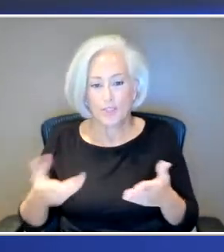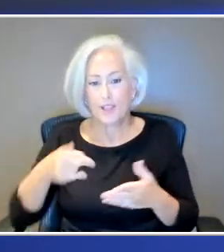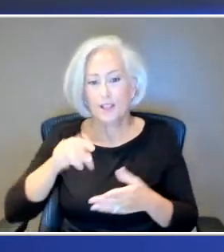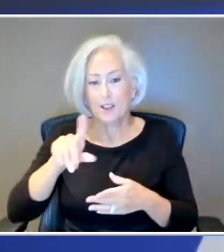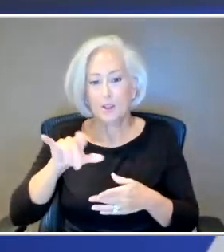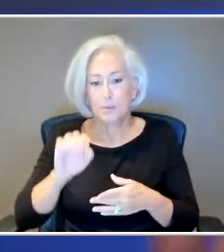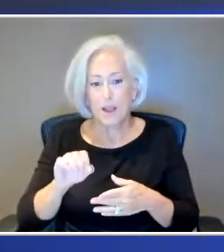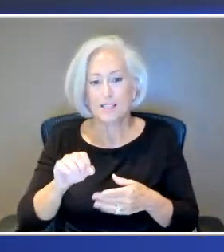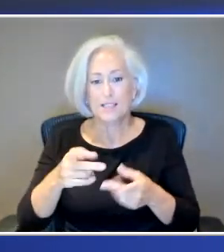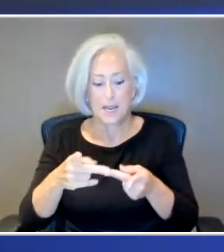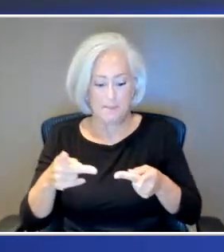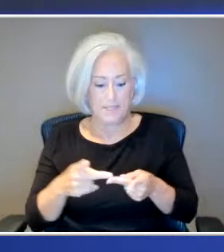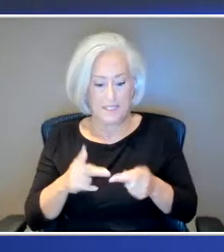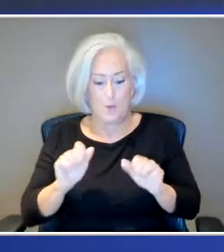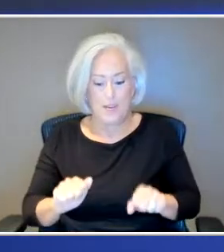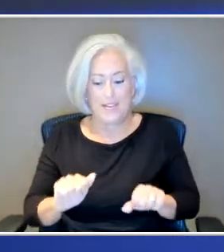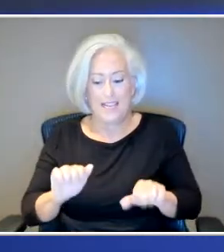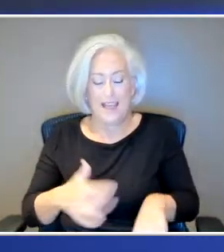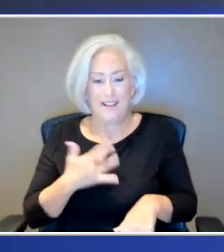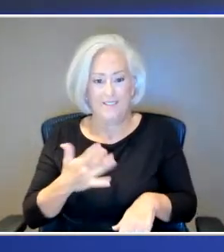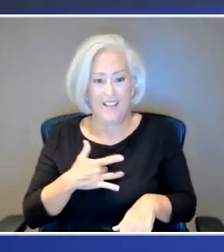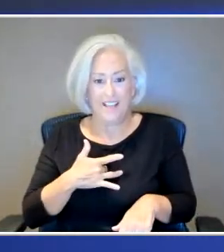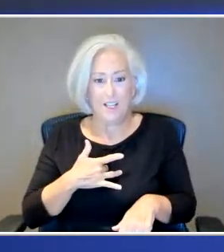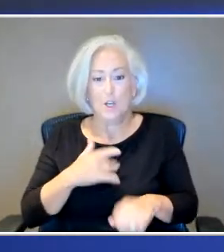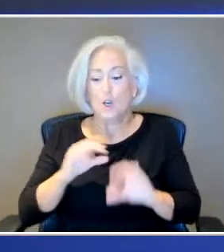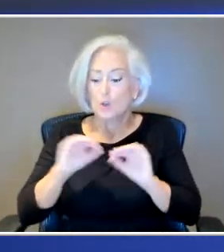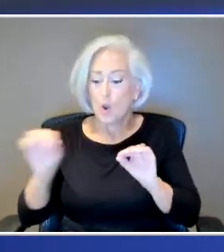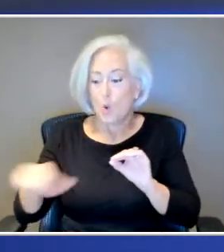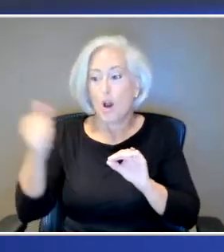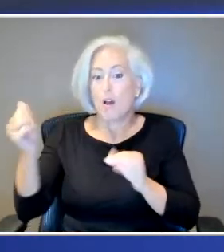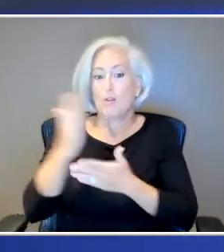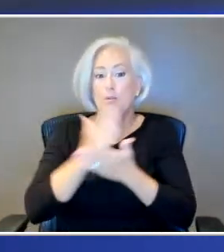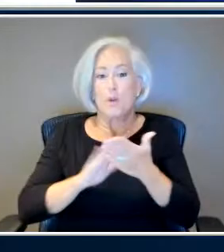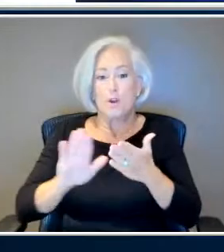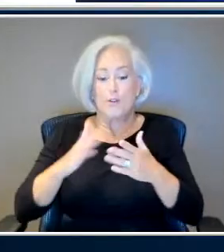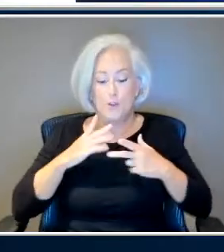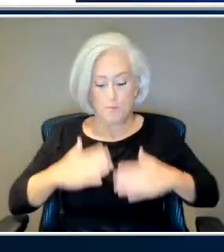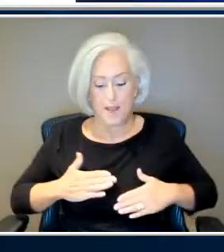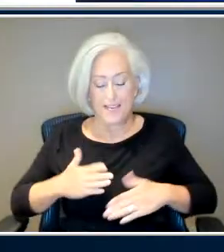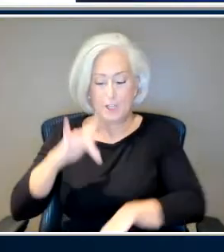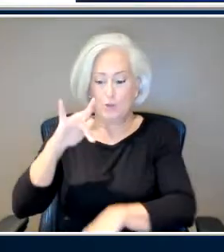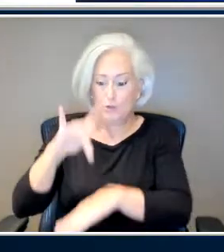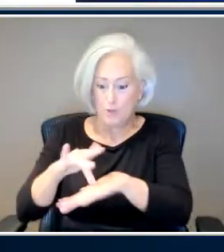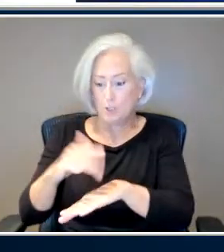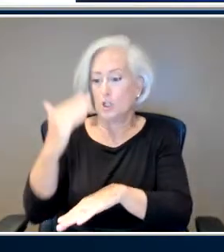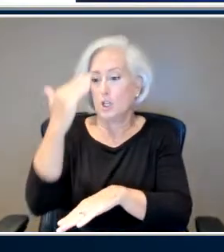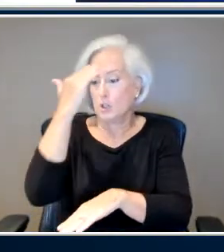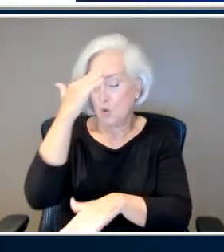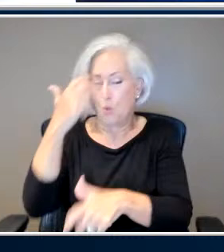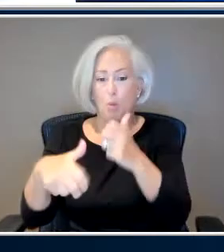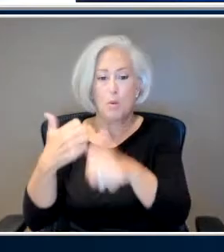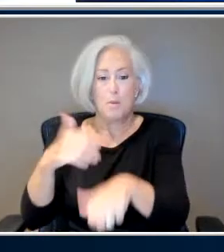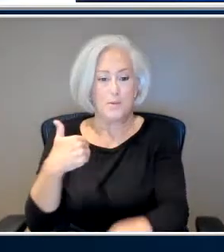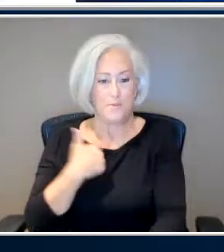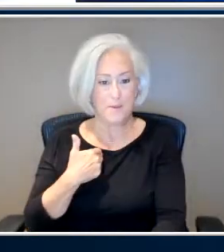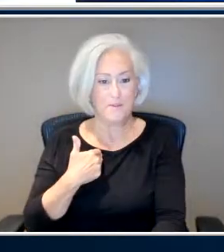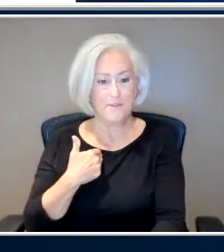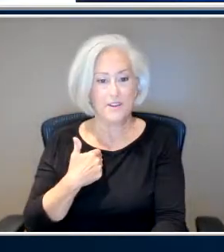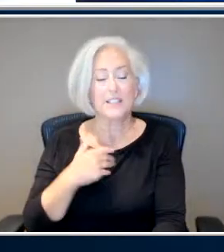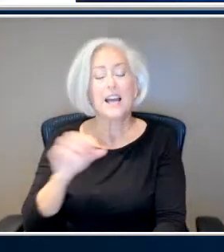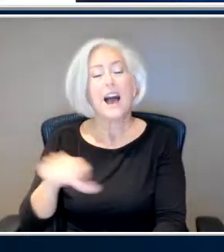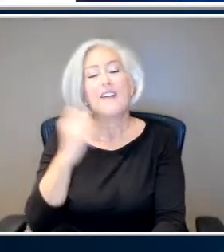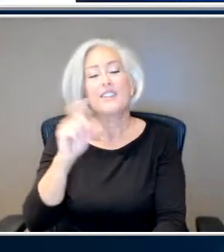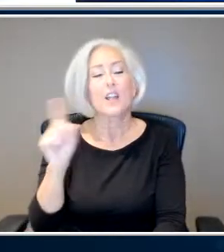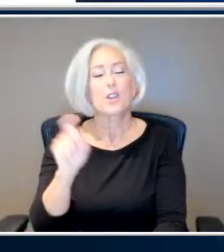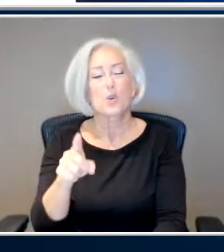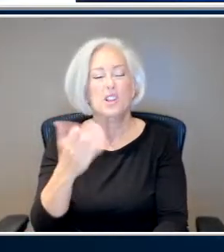a lot of other parts of our body can you put a finger on something and say, is there a problem? Gotcha. Okay, I have a question. I don't know if it's a really good question or a really stupid question, Okay. so you